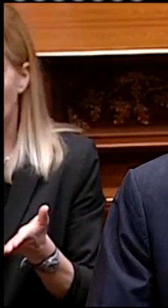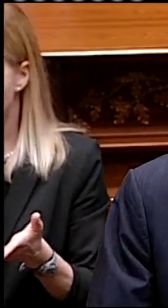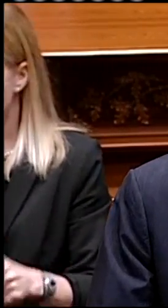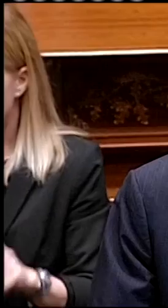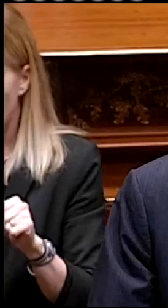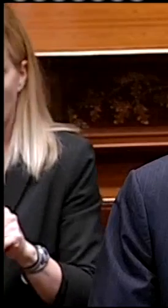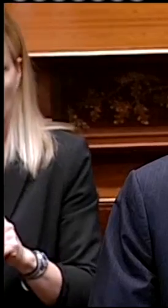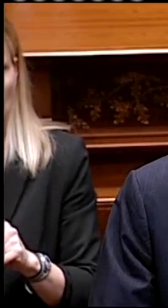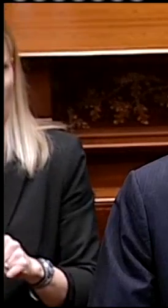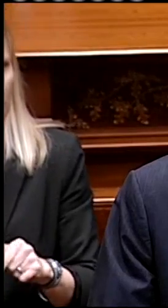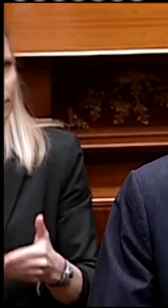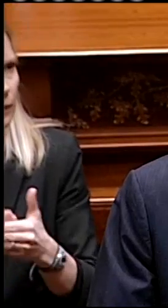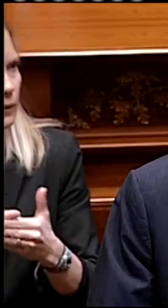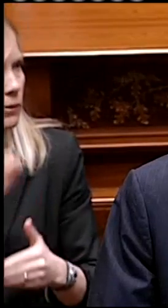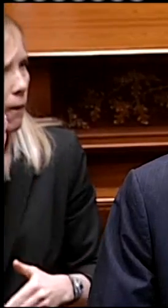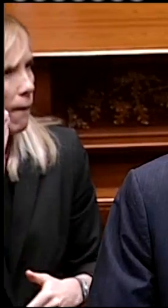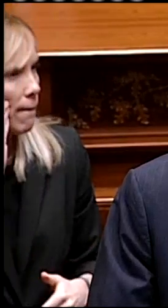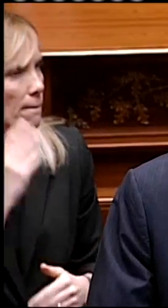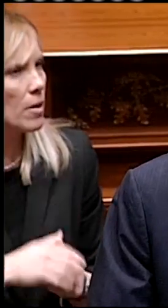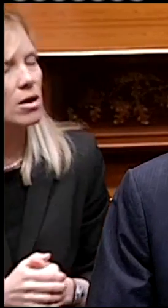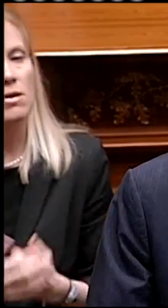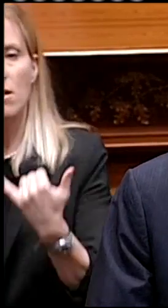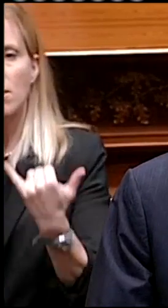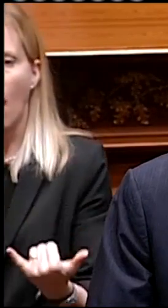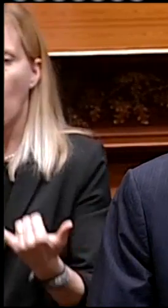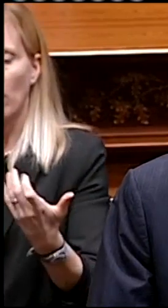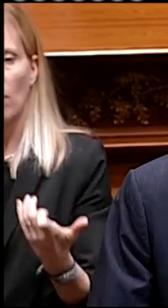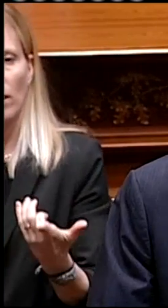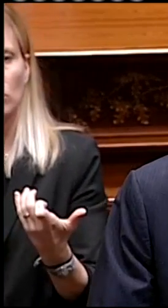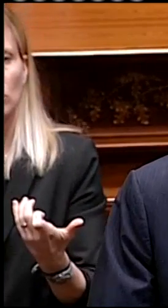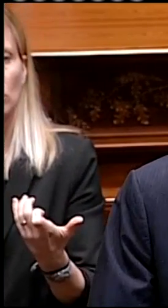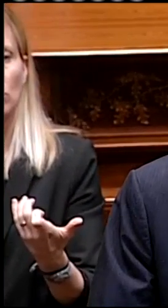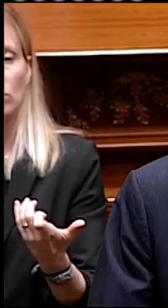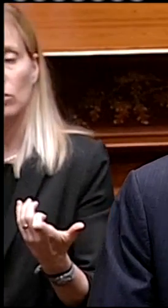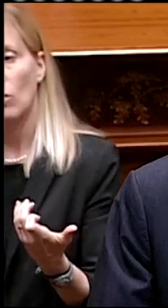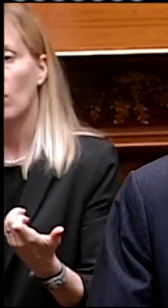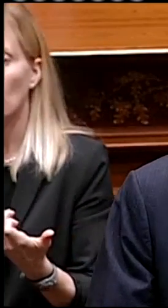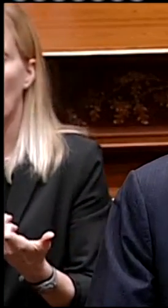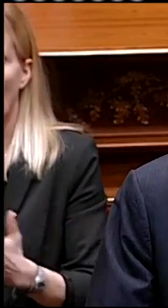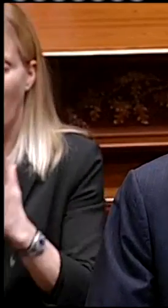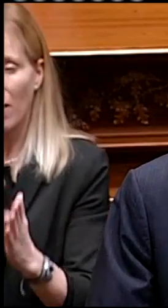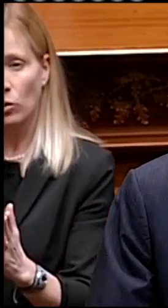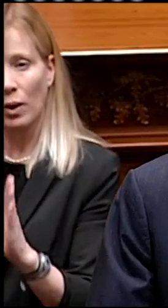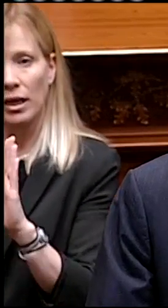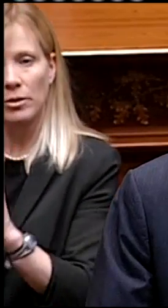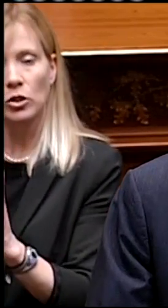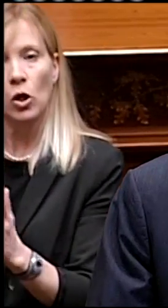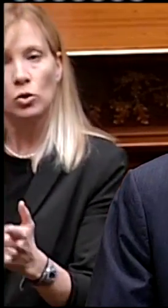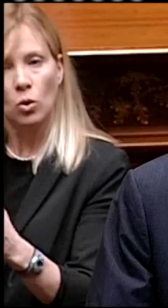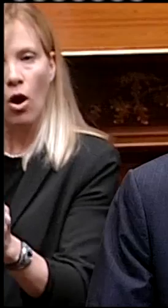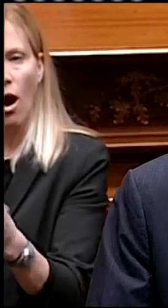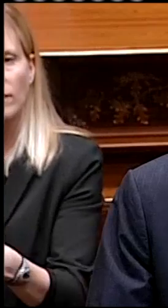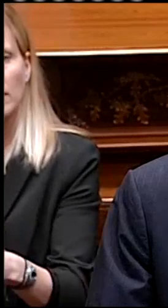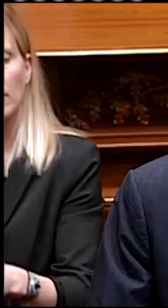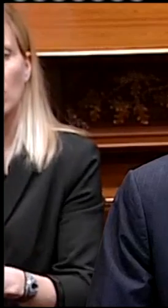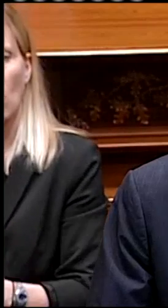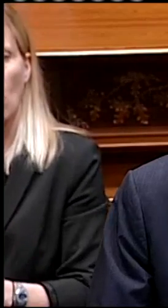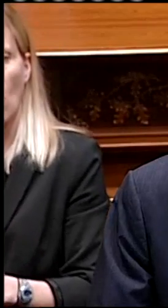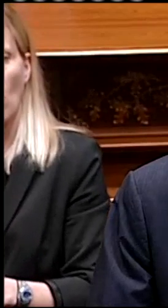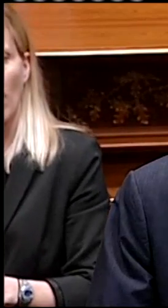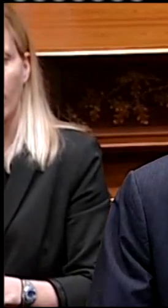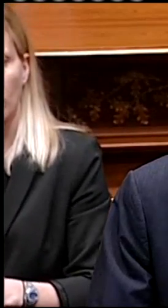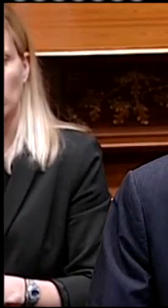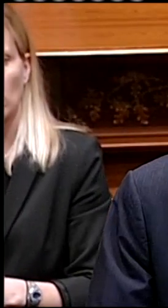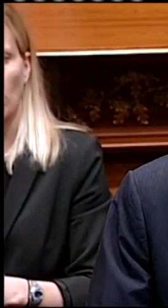couldn't find a job near home. Now he must commute 1 hour and 20 minutes to his office in Williamsburg,